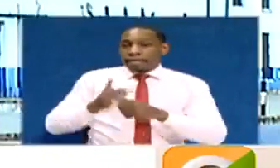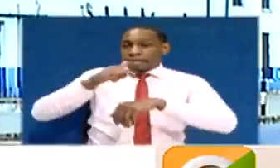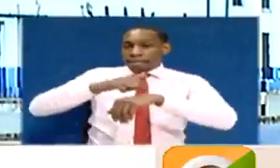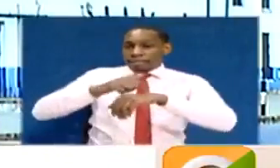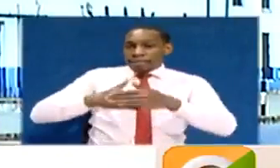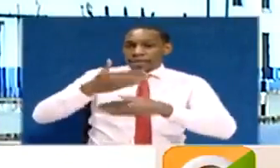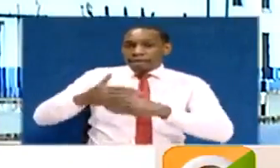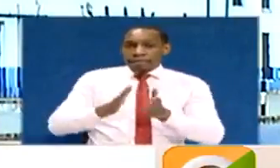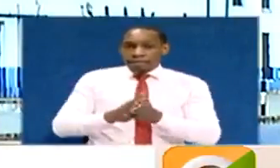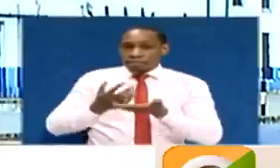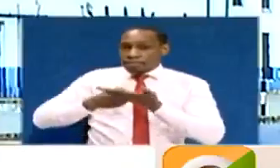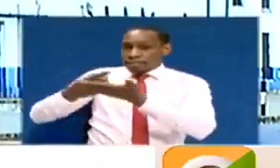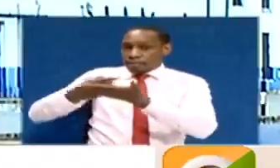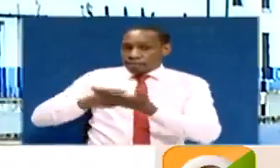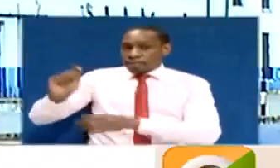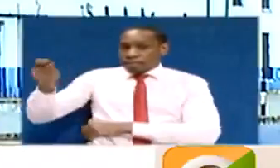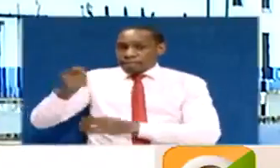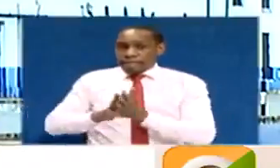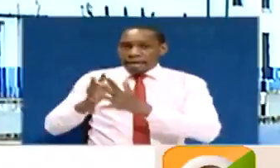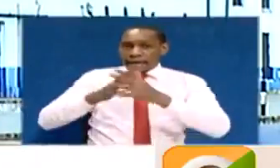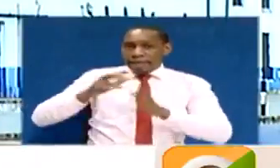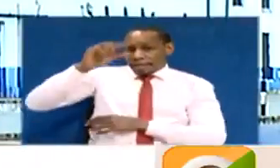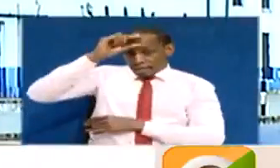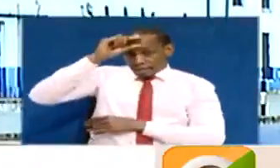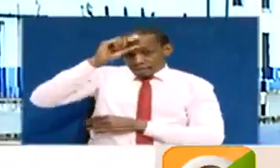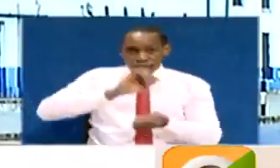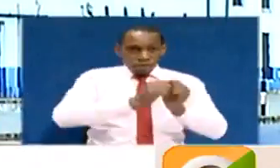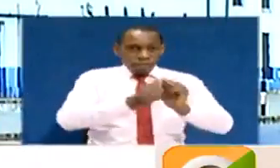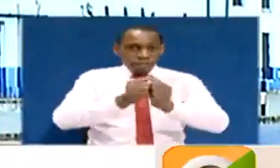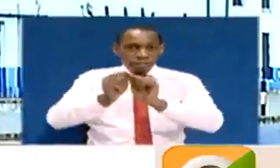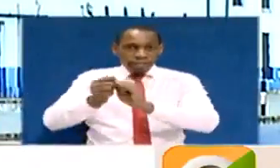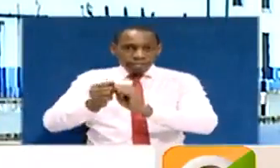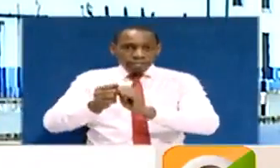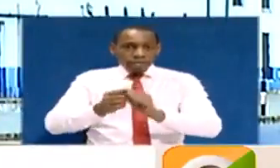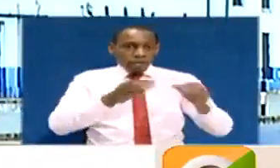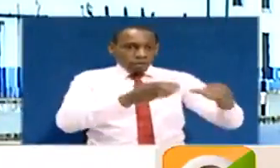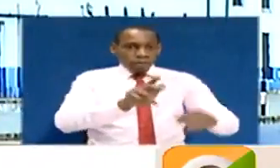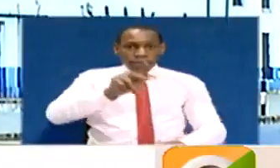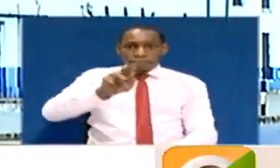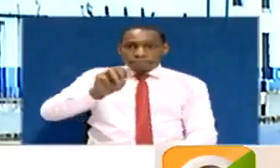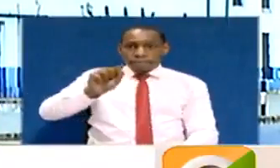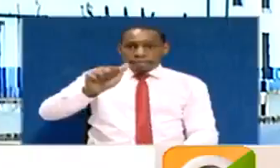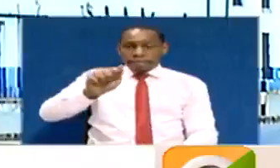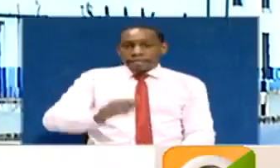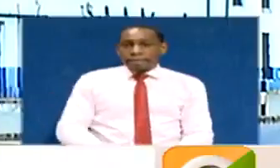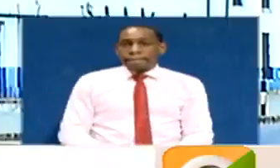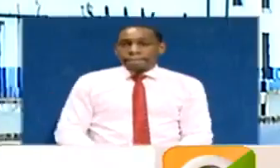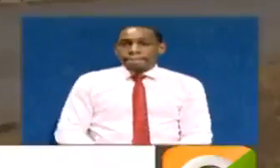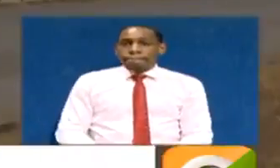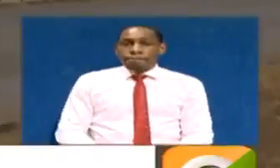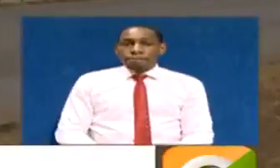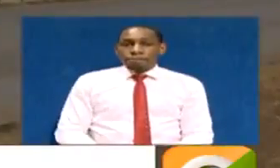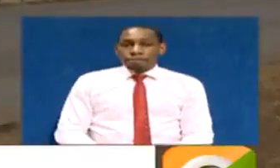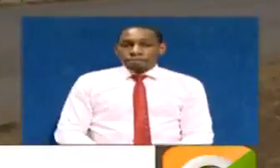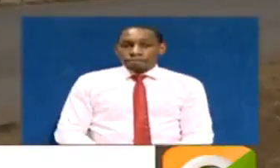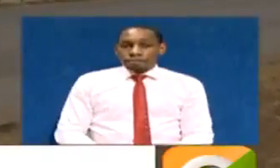in the wake of concessions between the Kenyan and US governments to reform the agency. Sam Gituku reports.